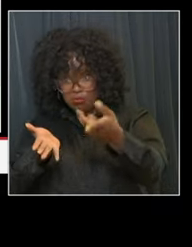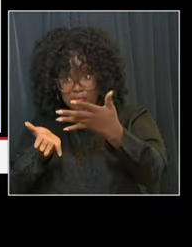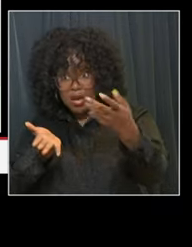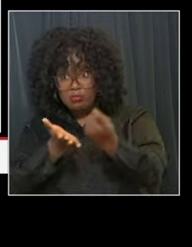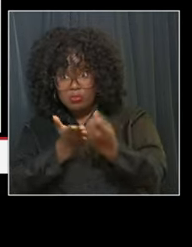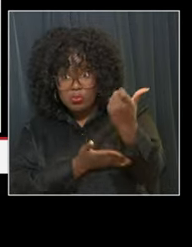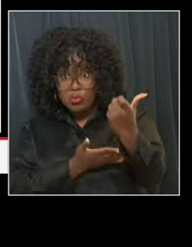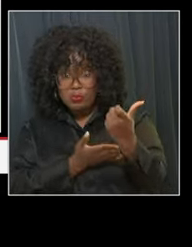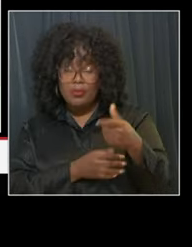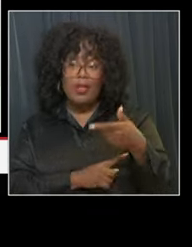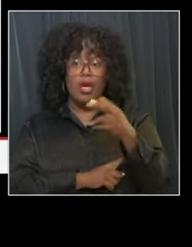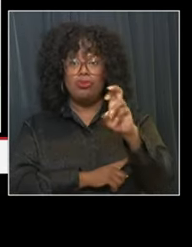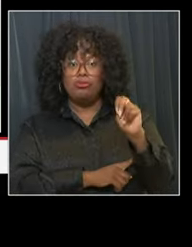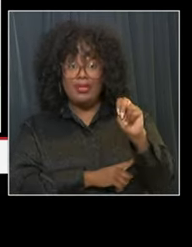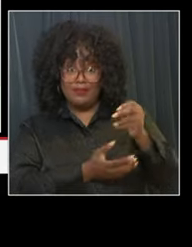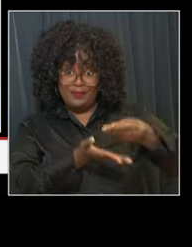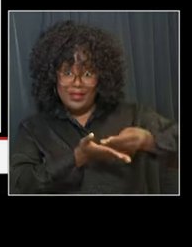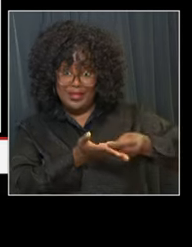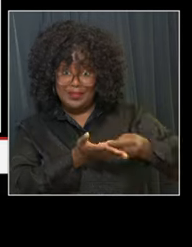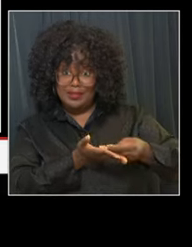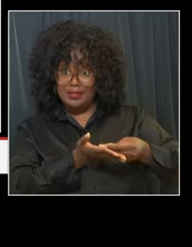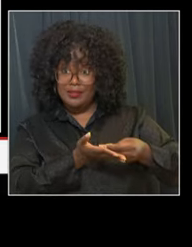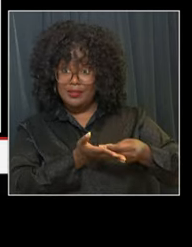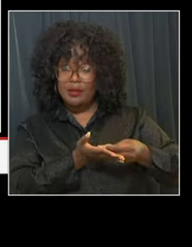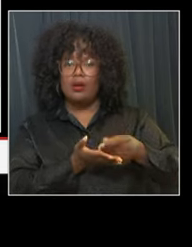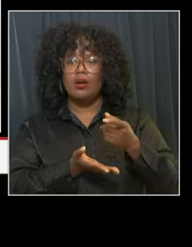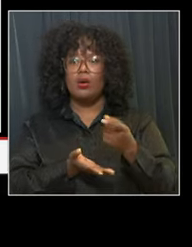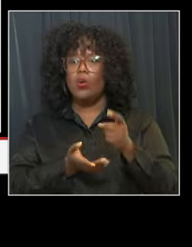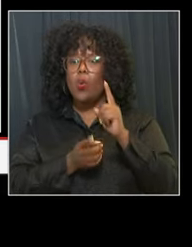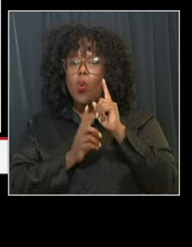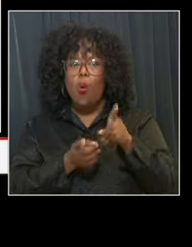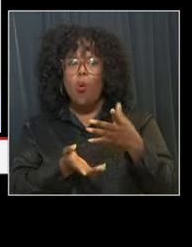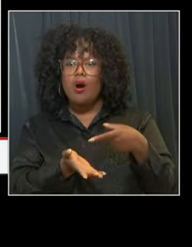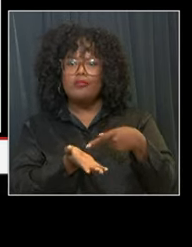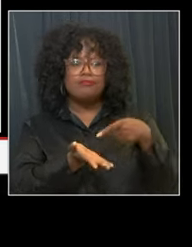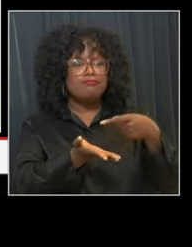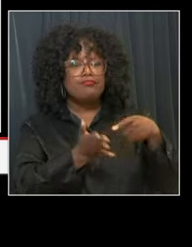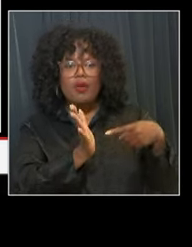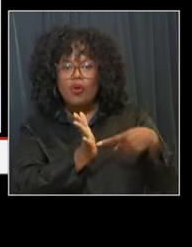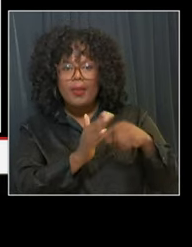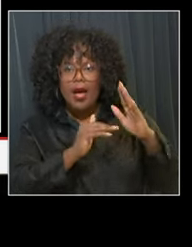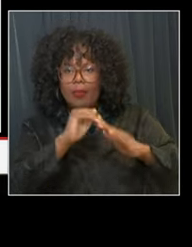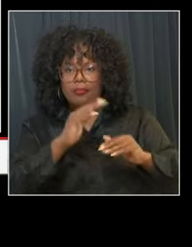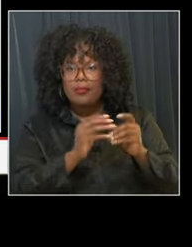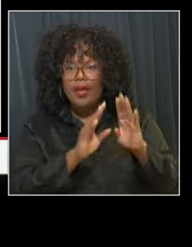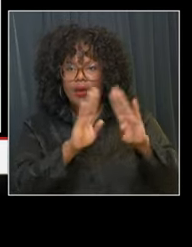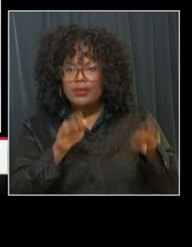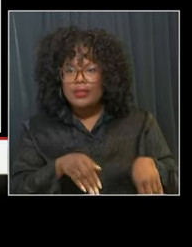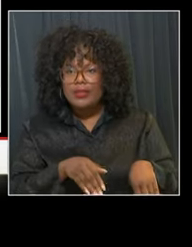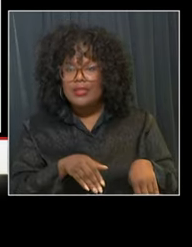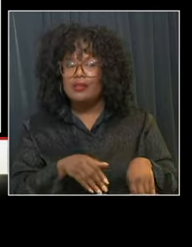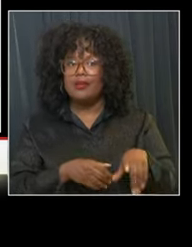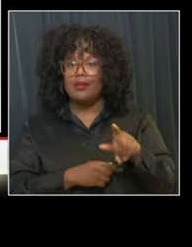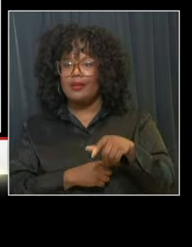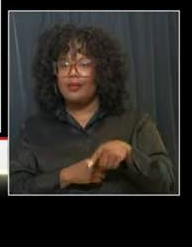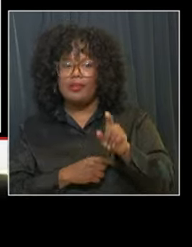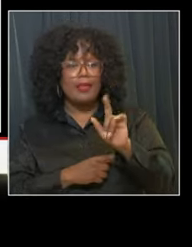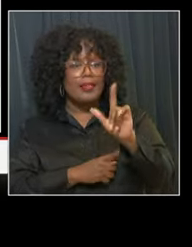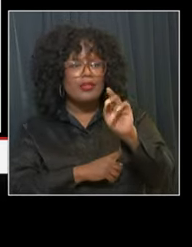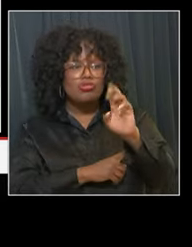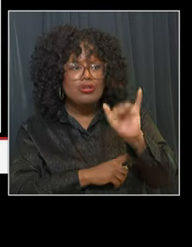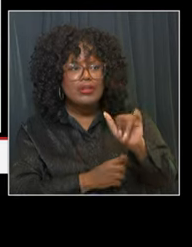This is an agency that we use to help build affordable housing, help lower utility costs. I would like